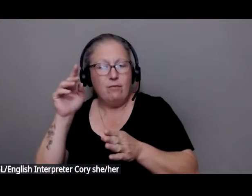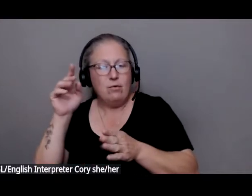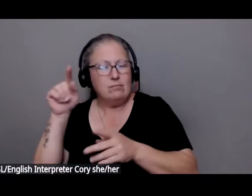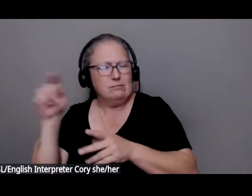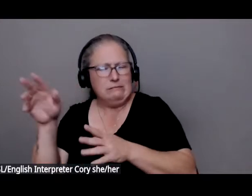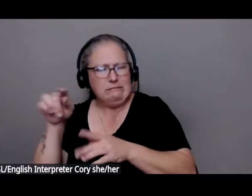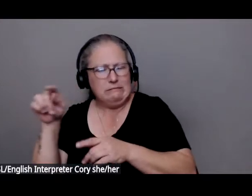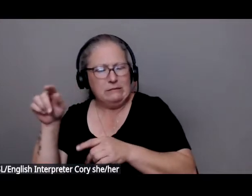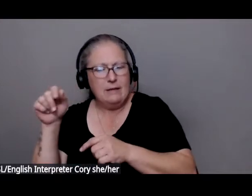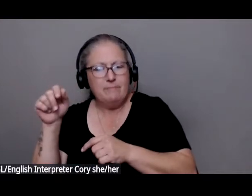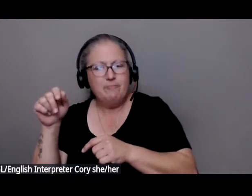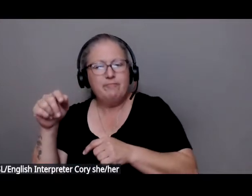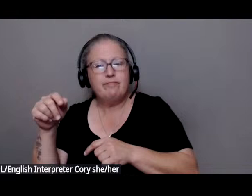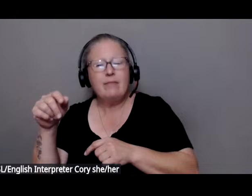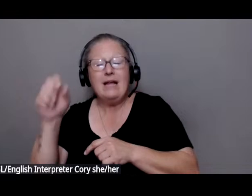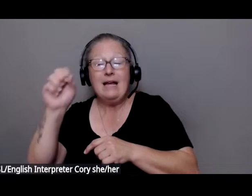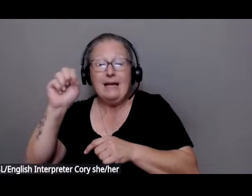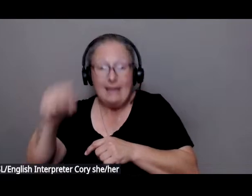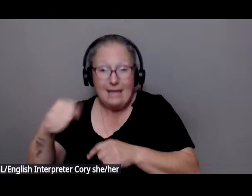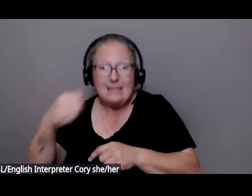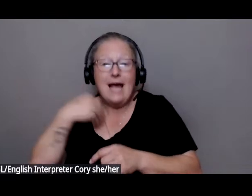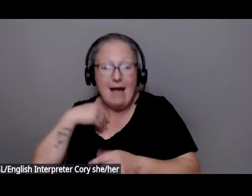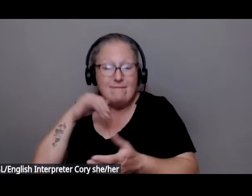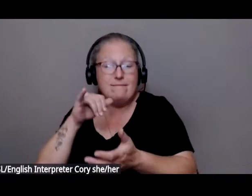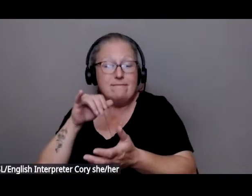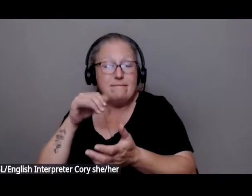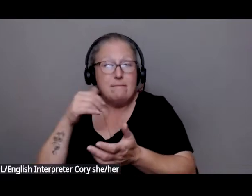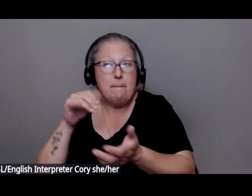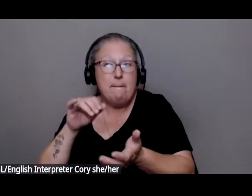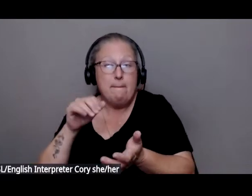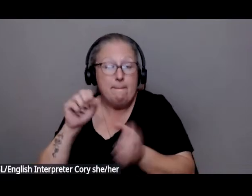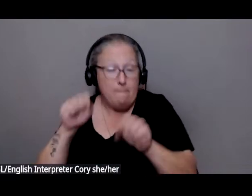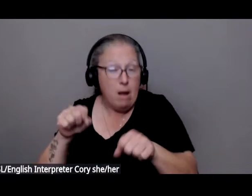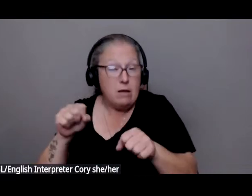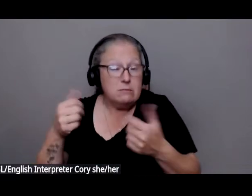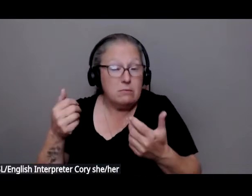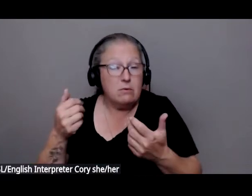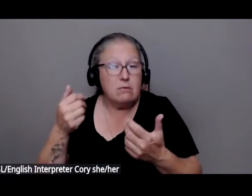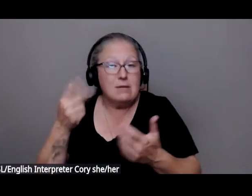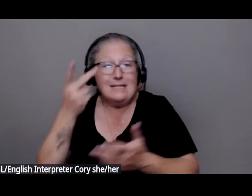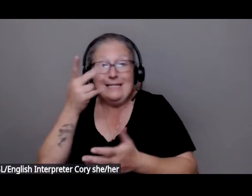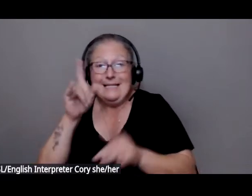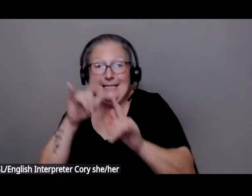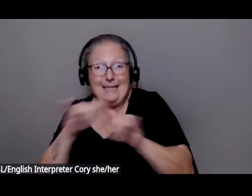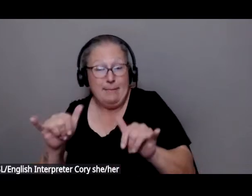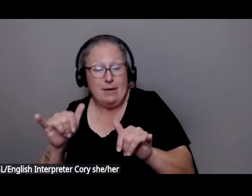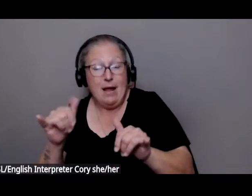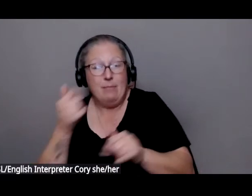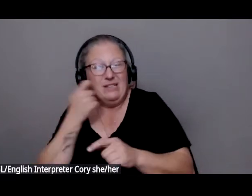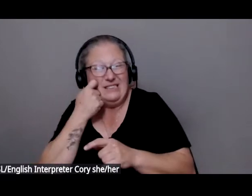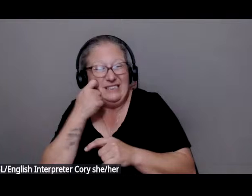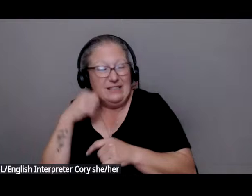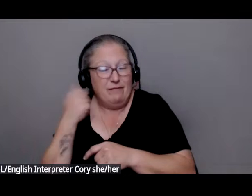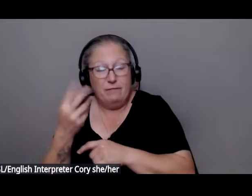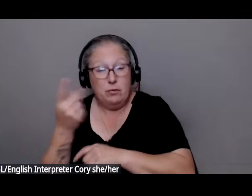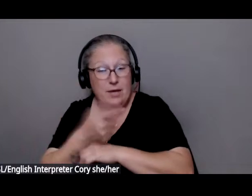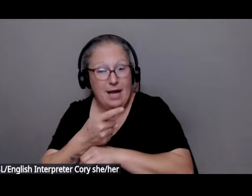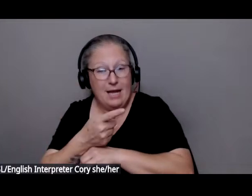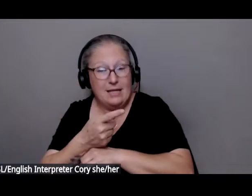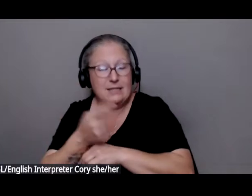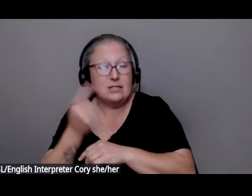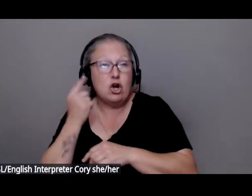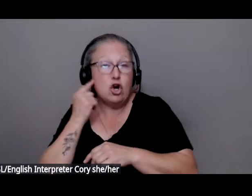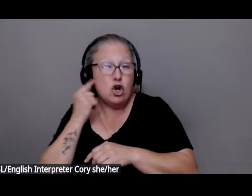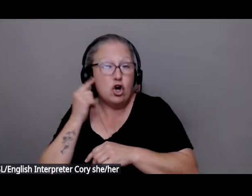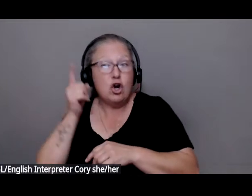say is, I think, yes, there's really a possibility here. I will say at the same time, like, we literally just in the last few days have heard that they're kind of